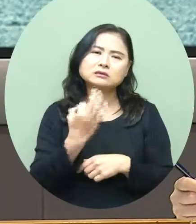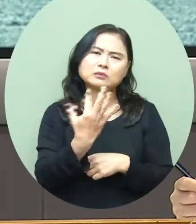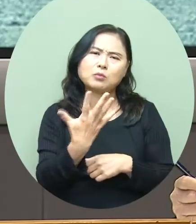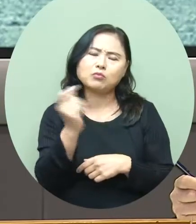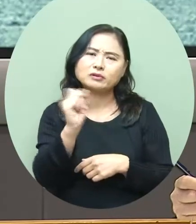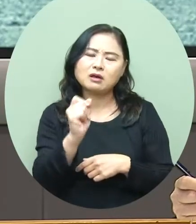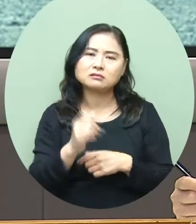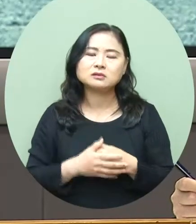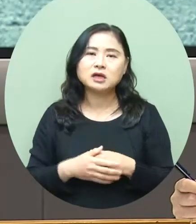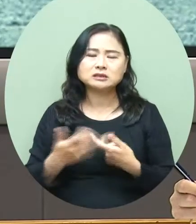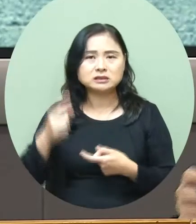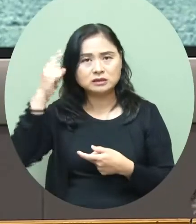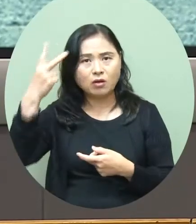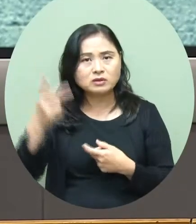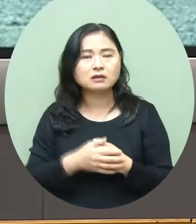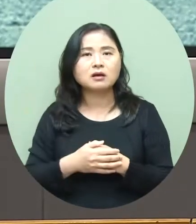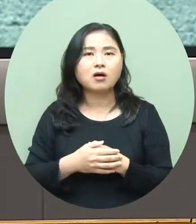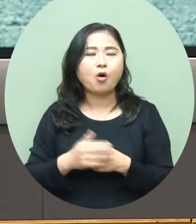roughly 35%.